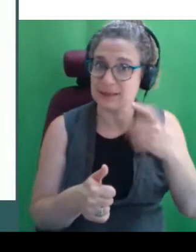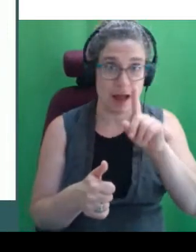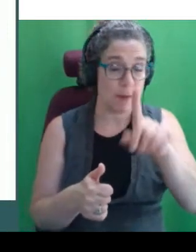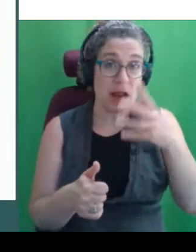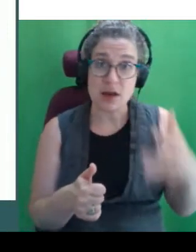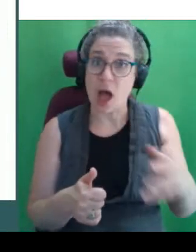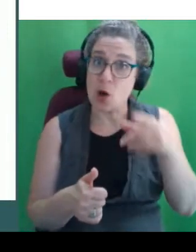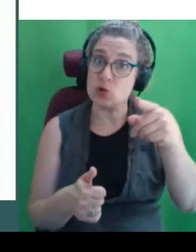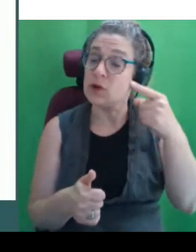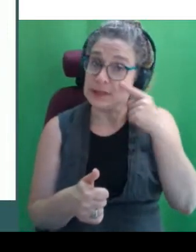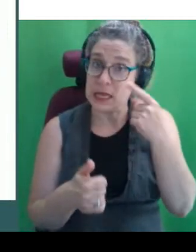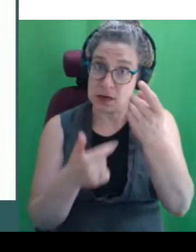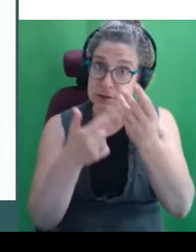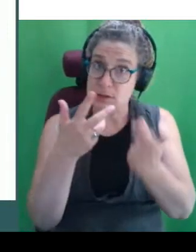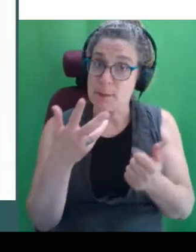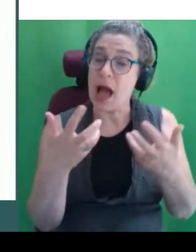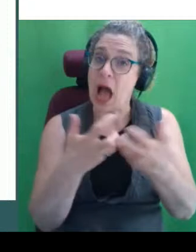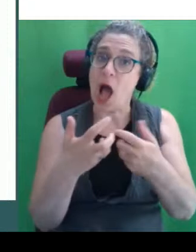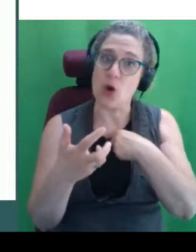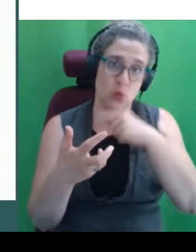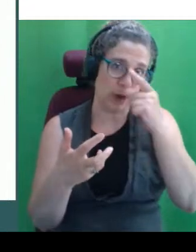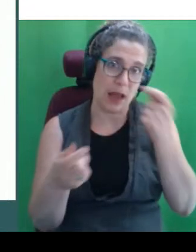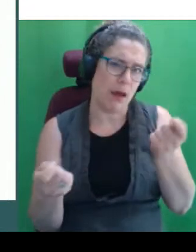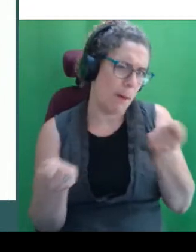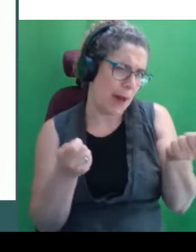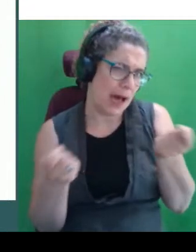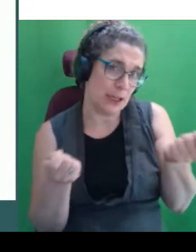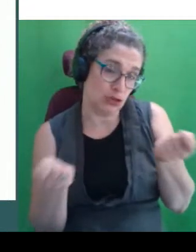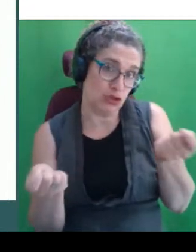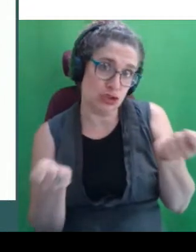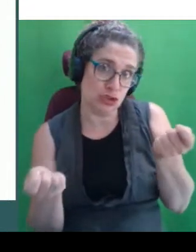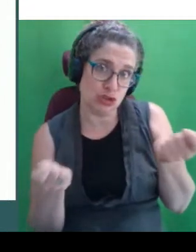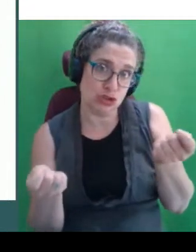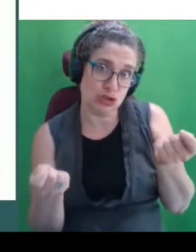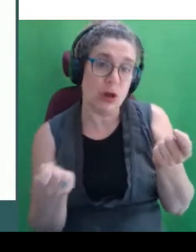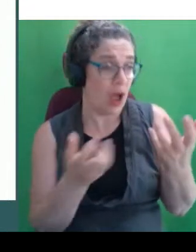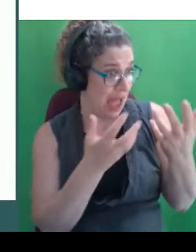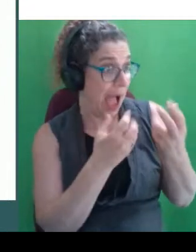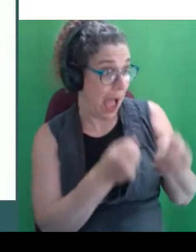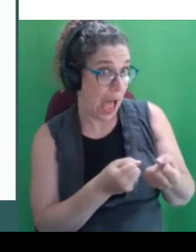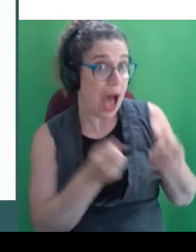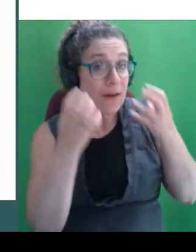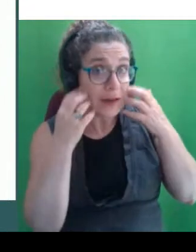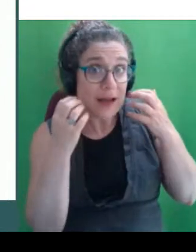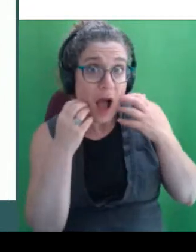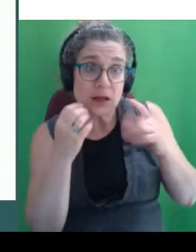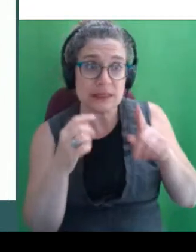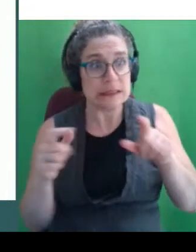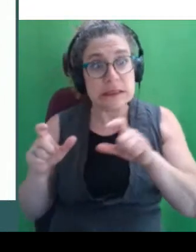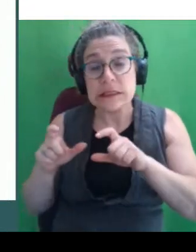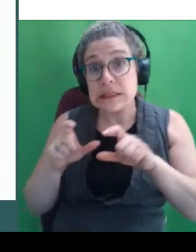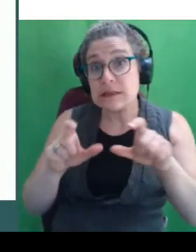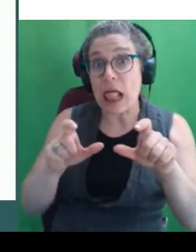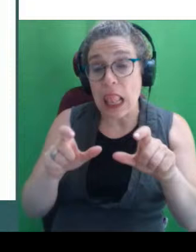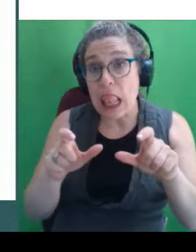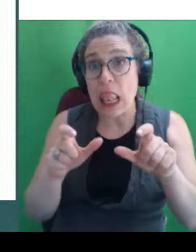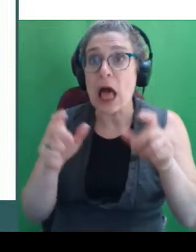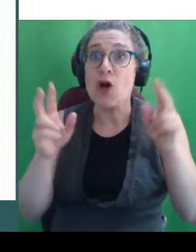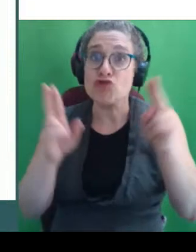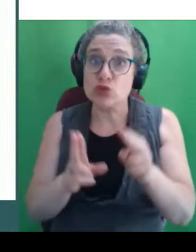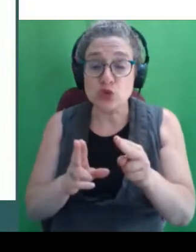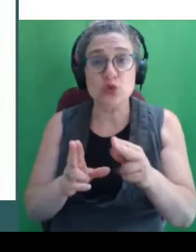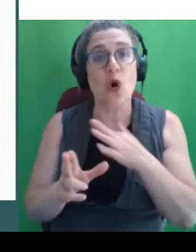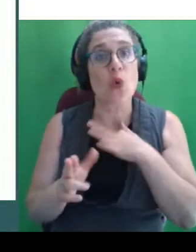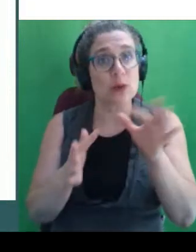of how you can have cats and still not have too many symptoms and try and manage